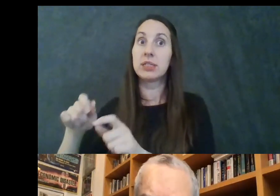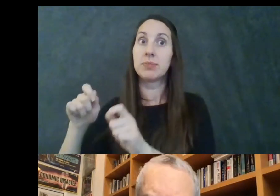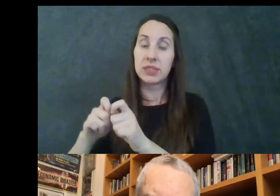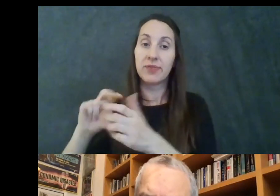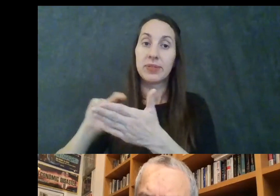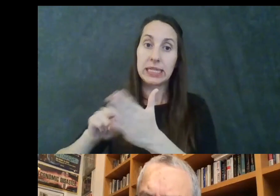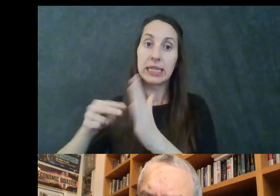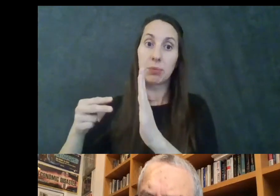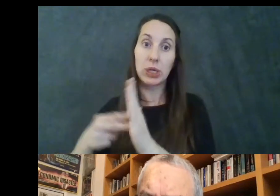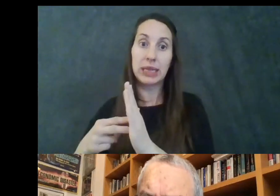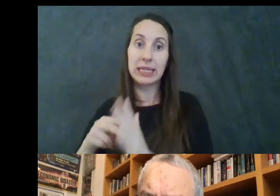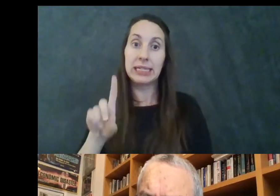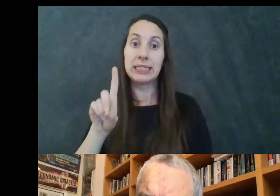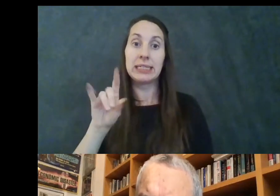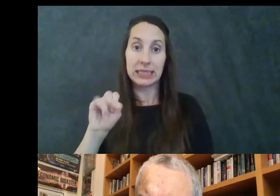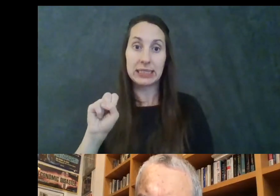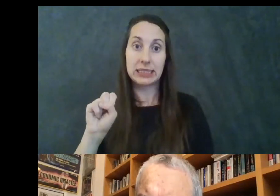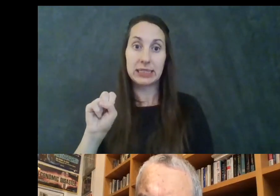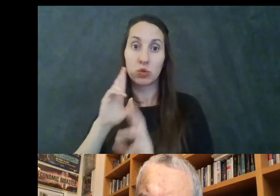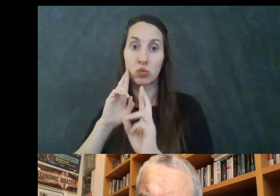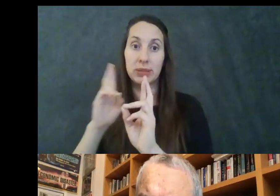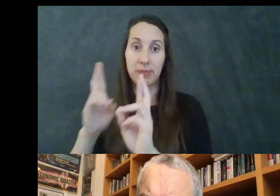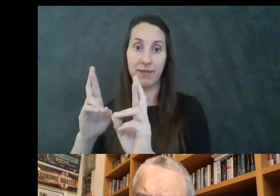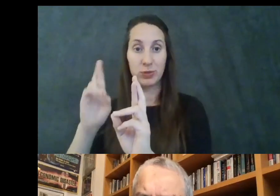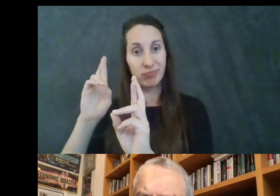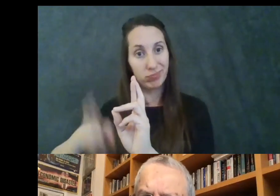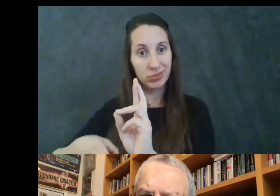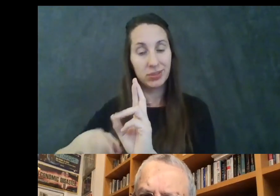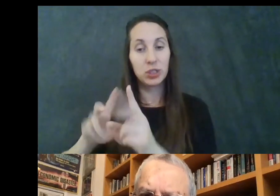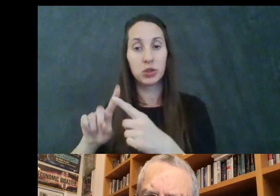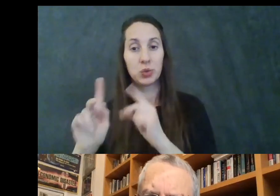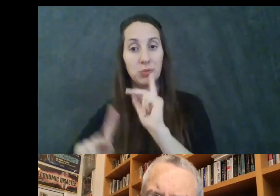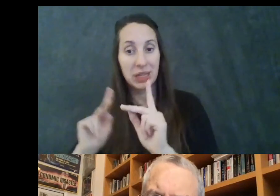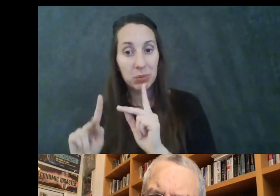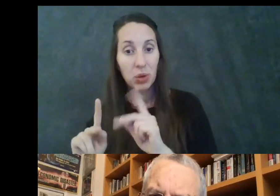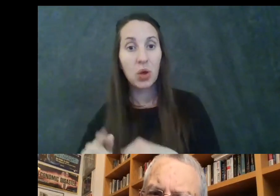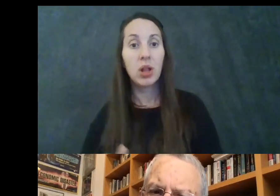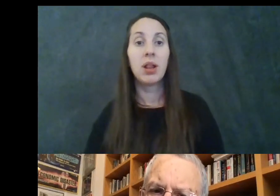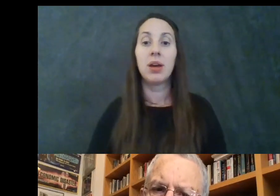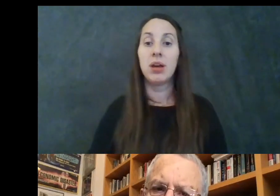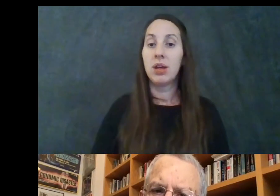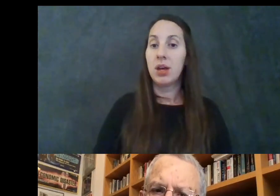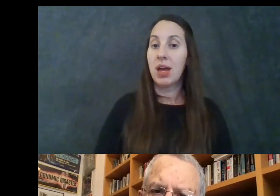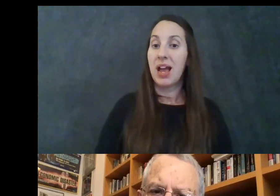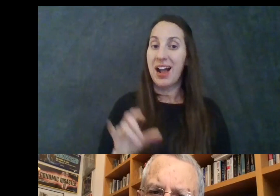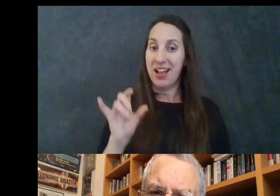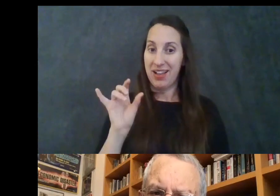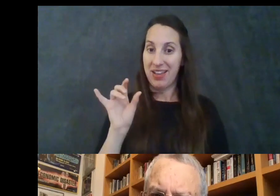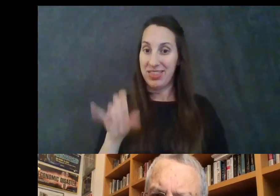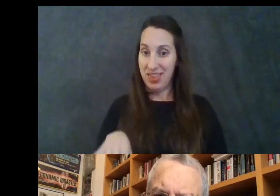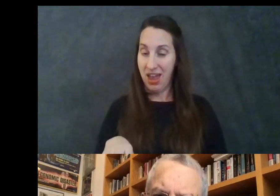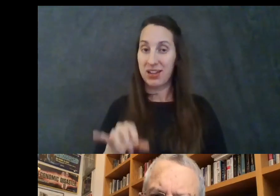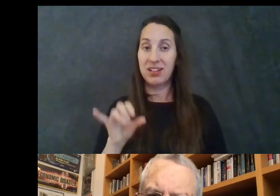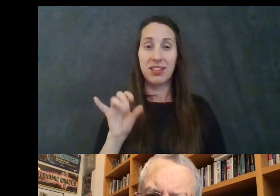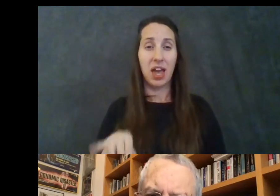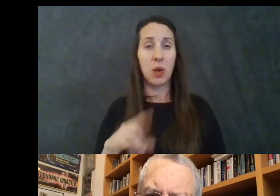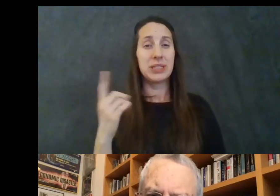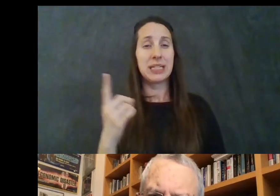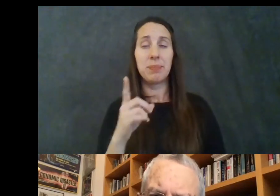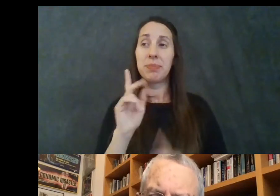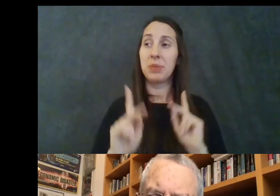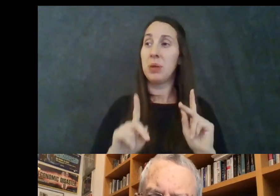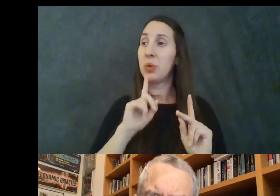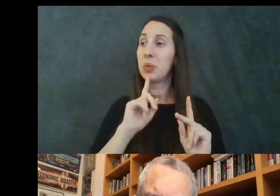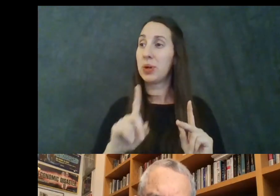end of the campaign, that people would volunteer in focus groups, was how disrespectful he was to the reporter in his first campaign